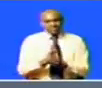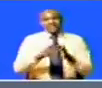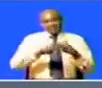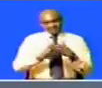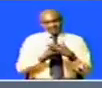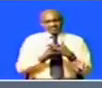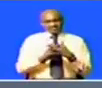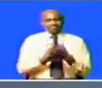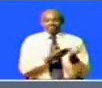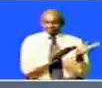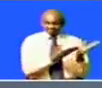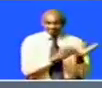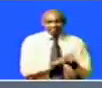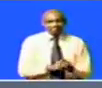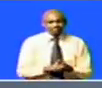coverage tonight.